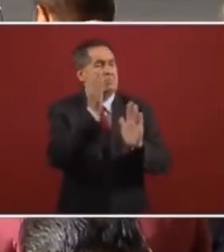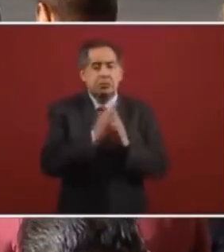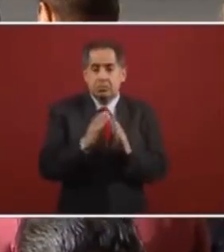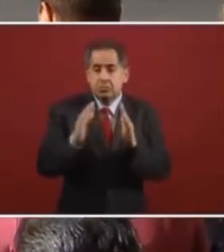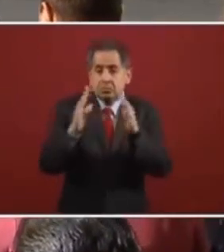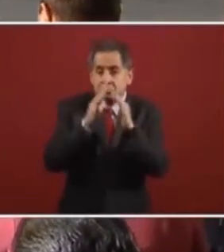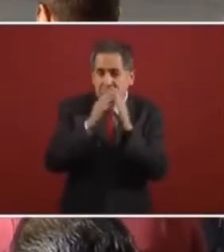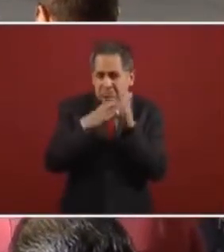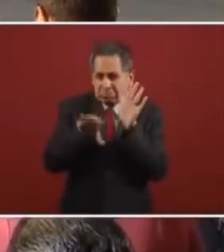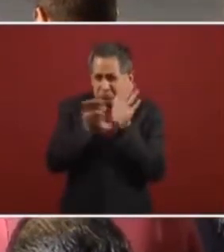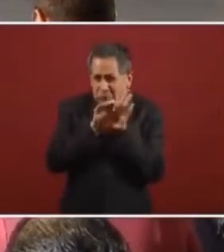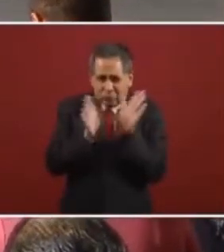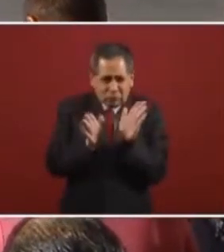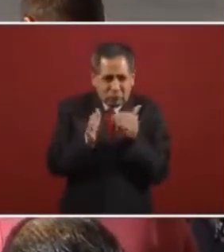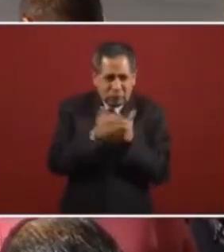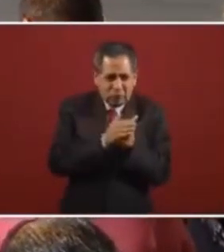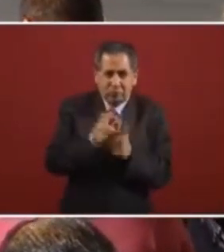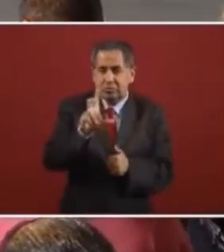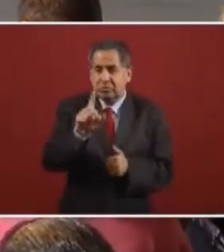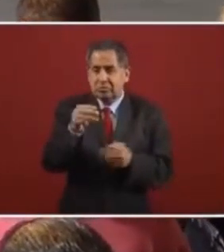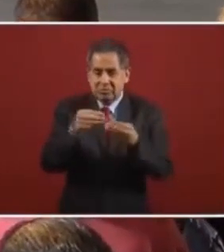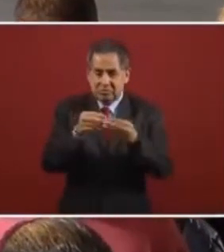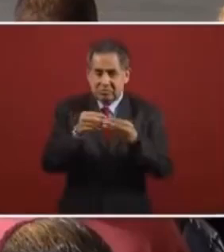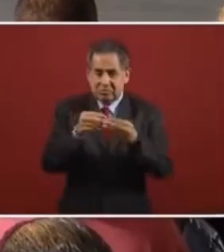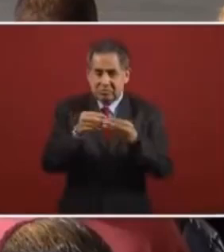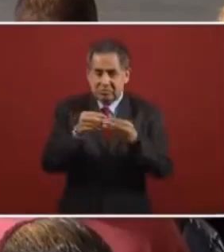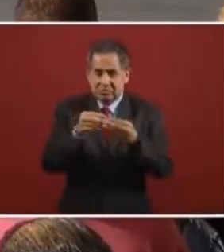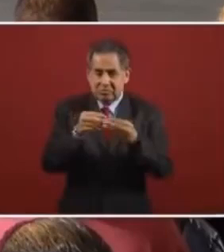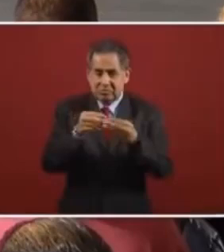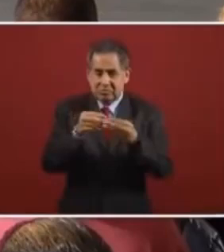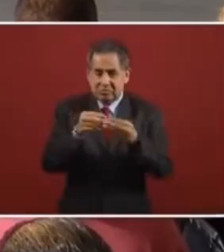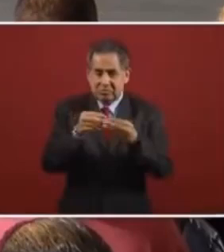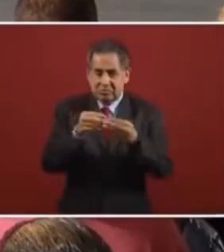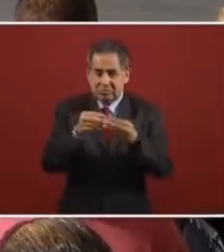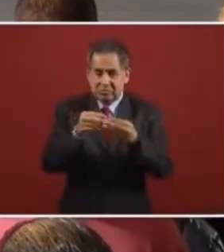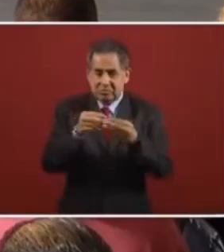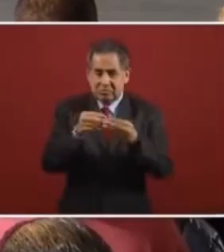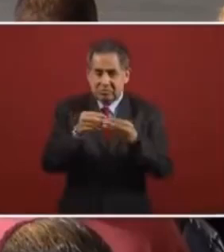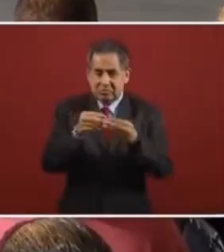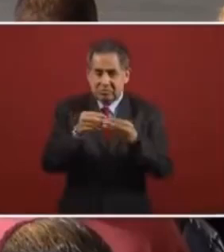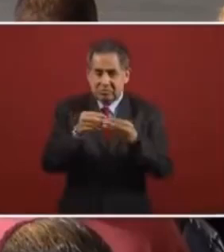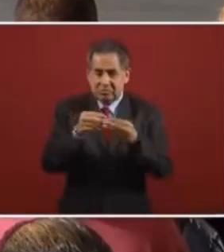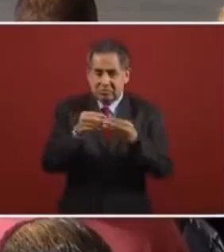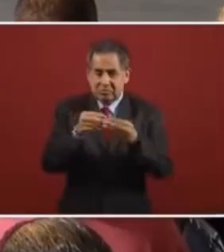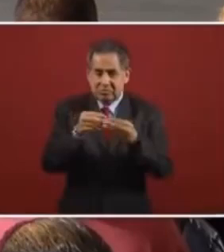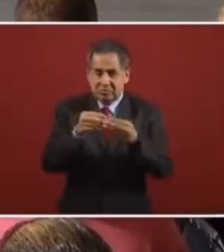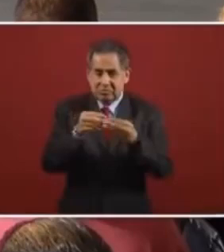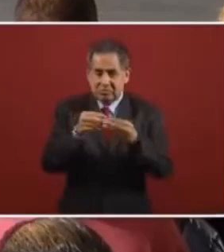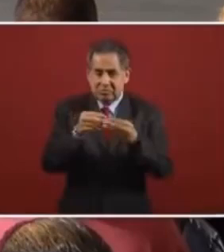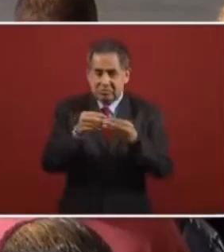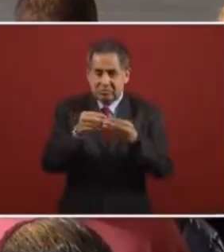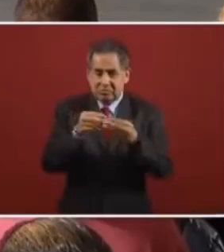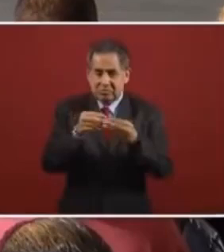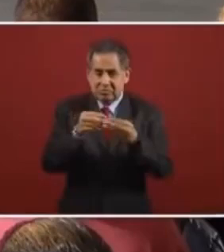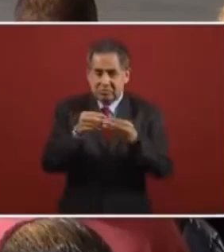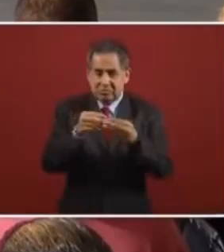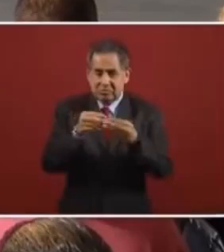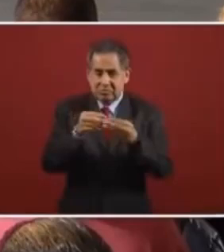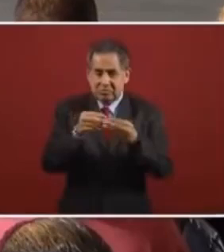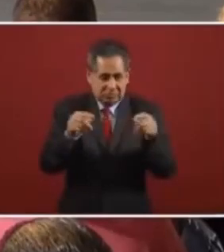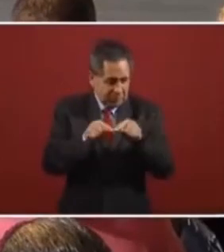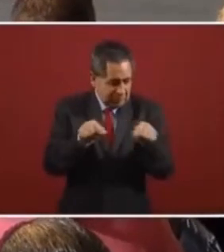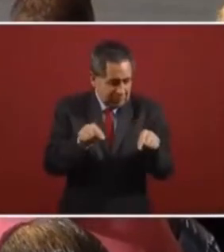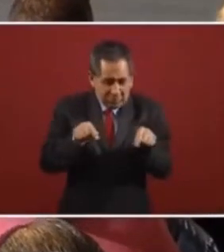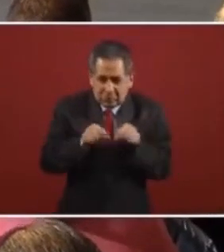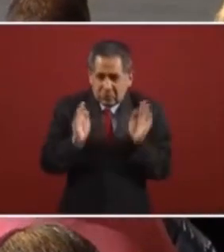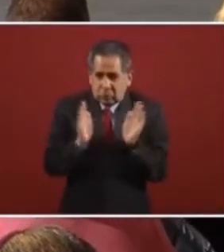huevitos de 30 metros cuadrados, Very small eggs, 30 meters